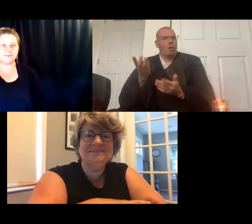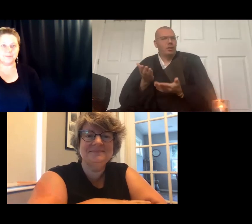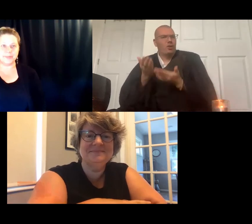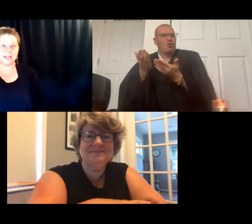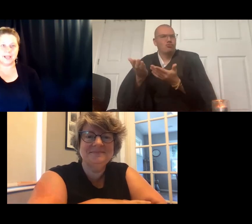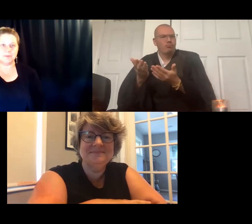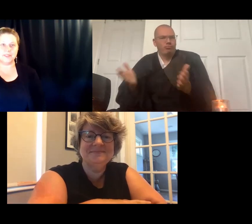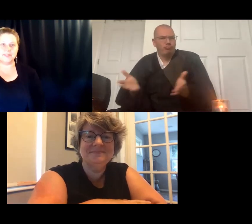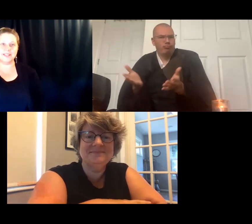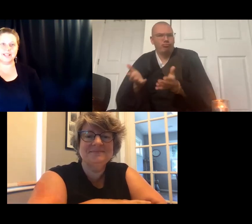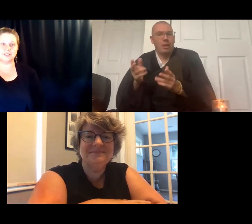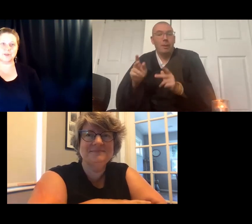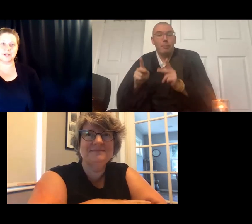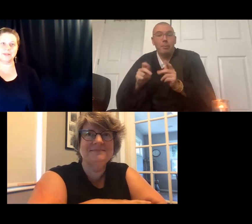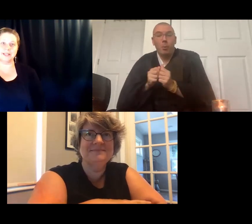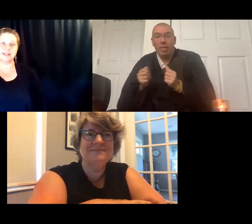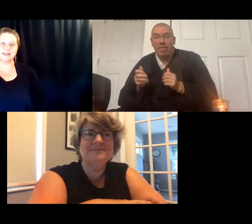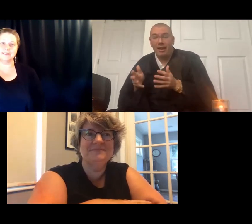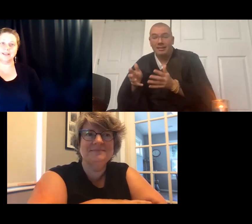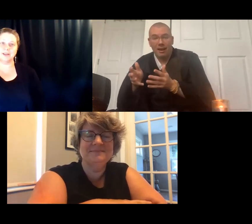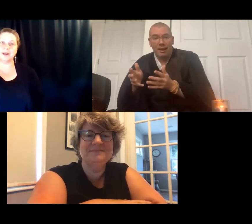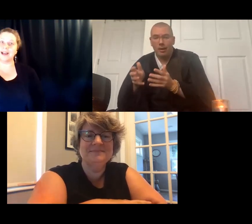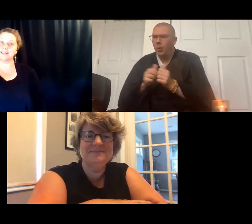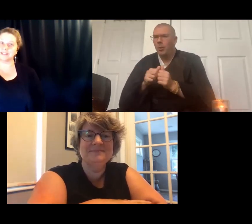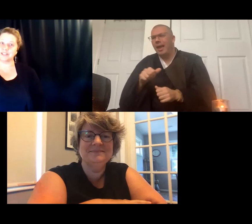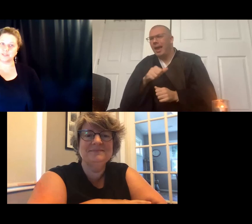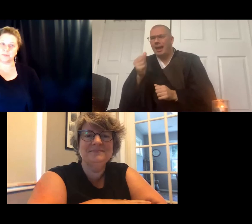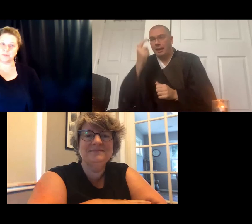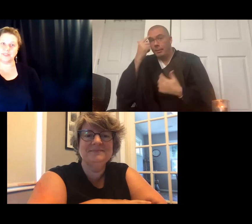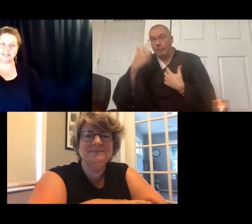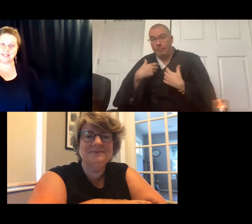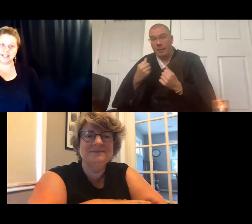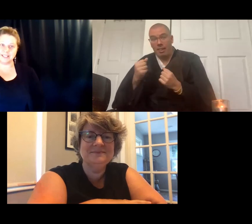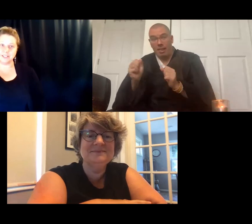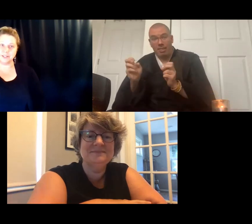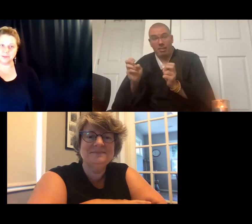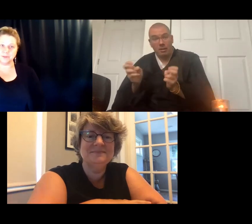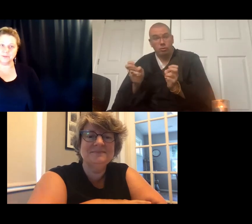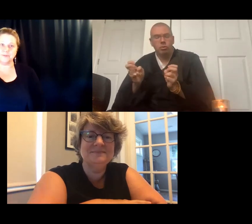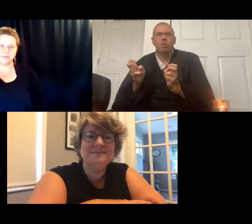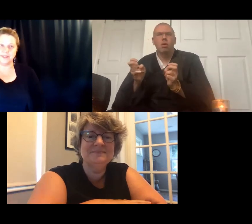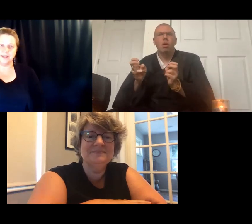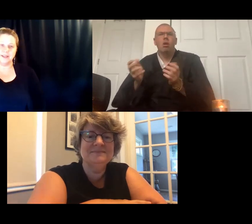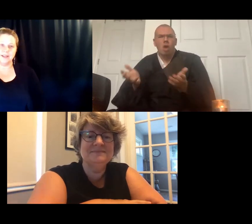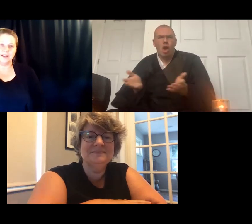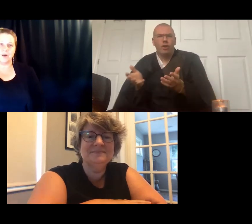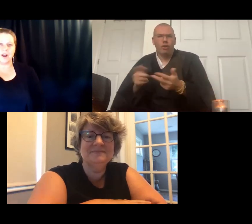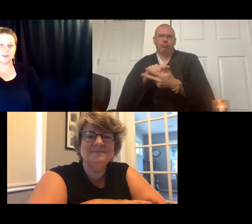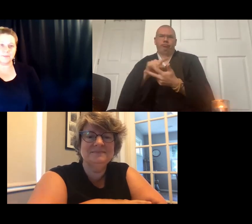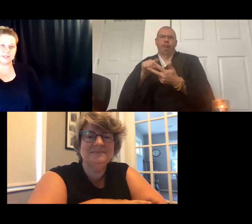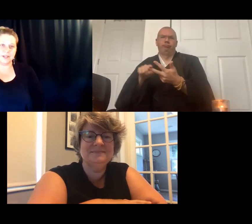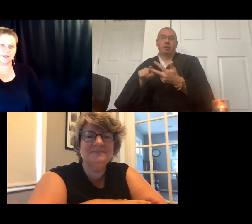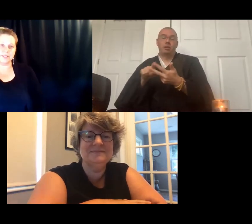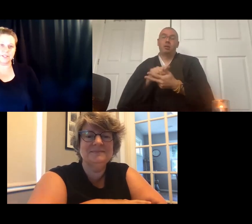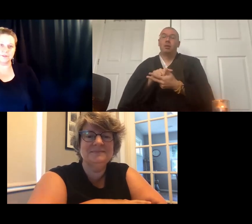it. But the thing that struck me, and what I suggest people with anxiety to do, or